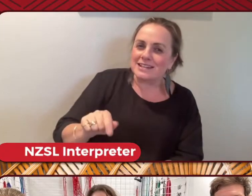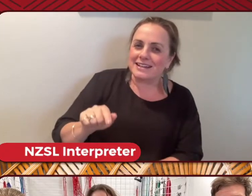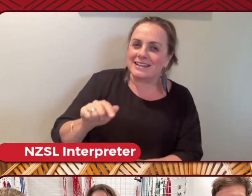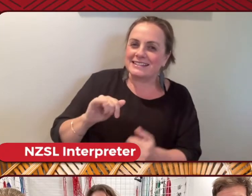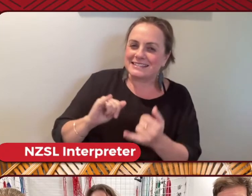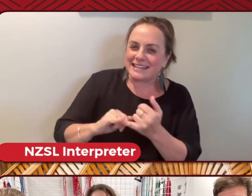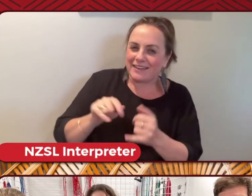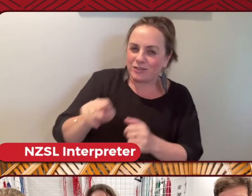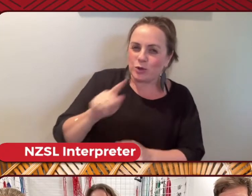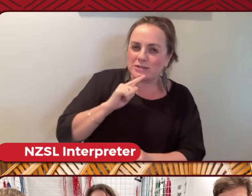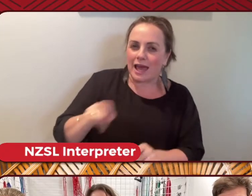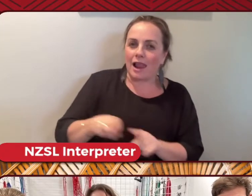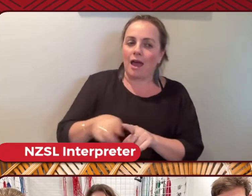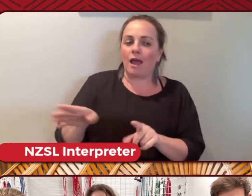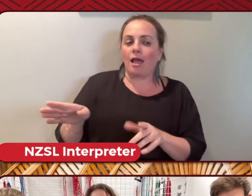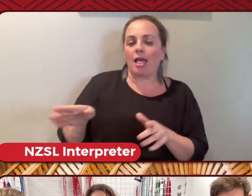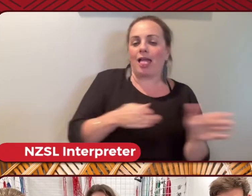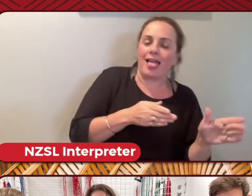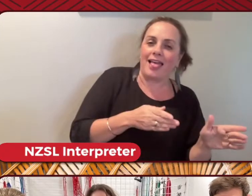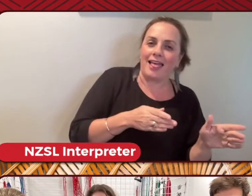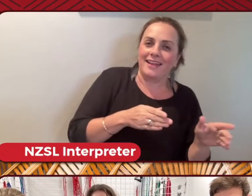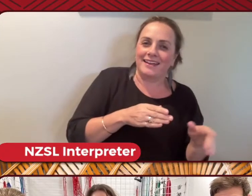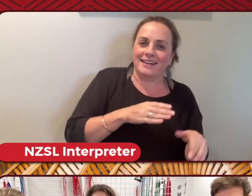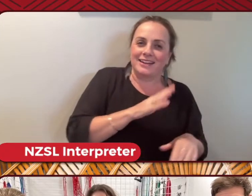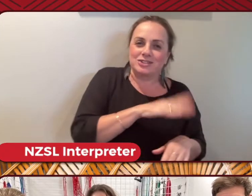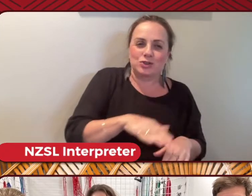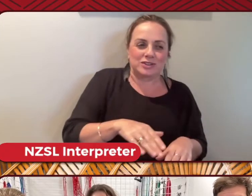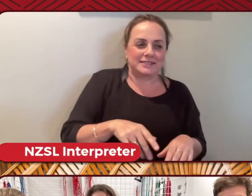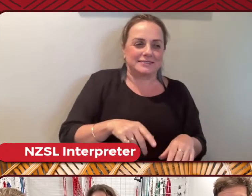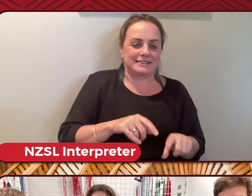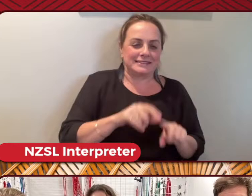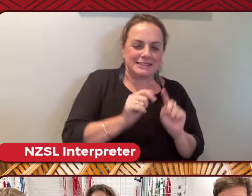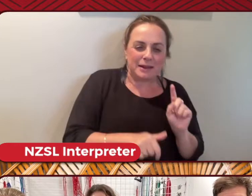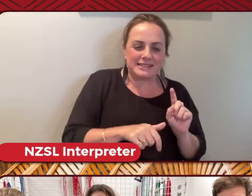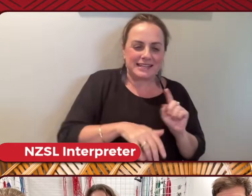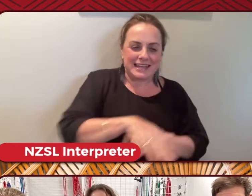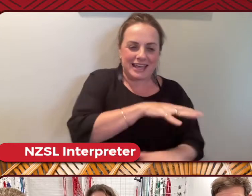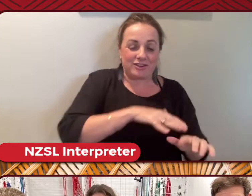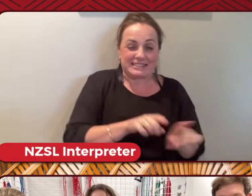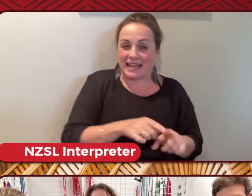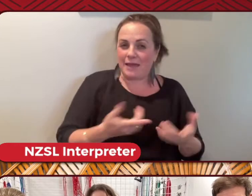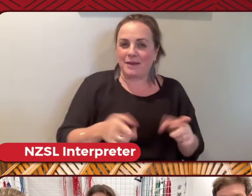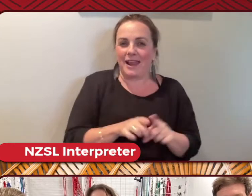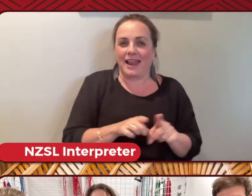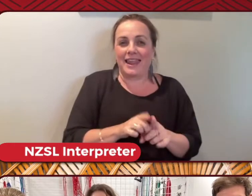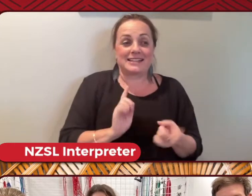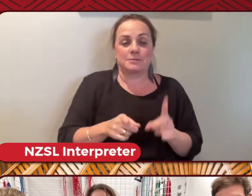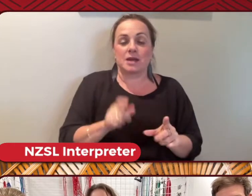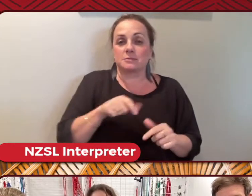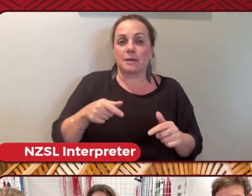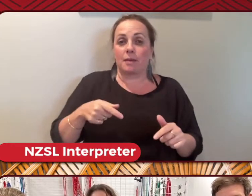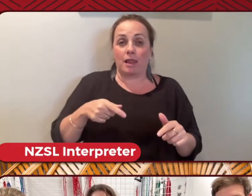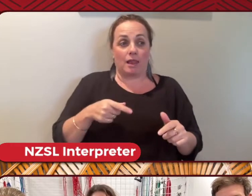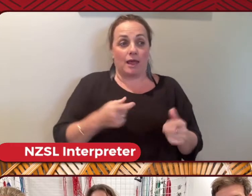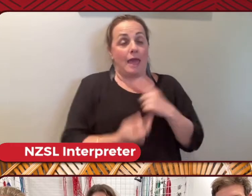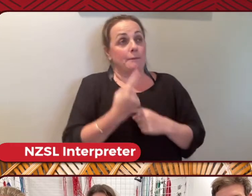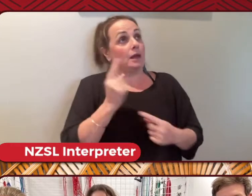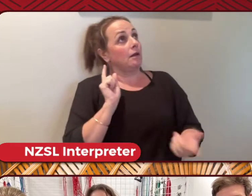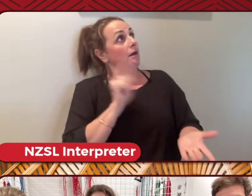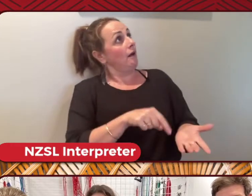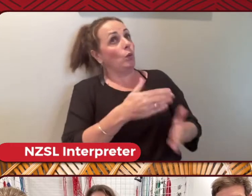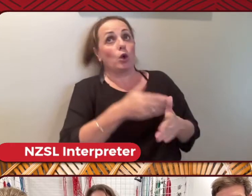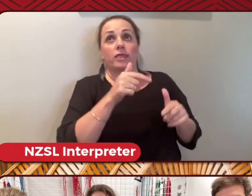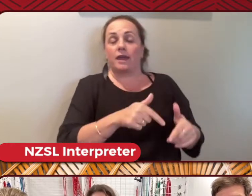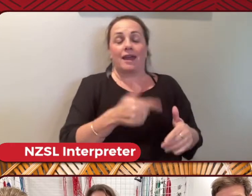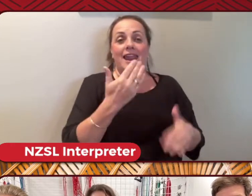about pediatrics and disability. A lot of people just kind of find their way in and then never end up leaving. And